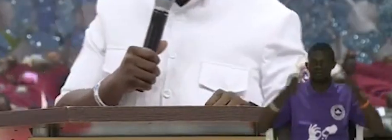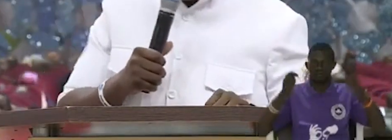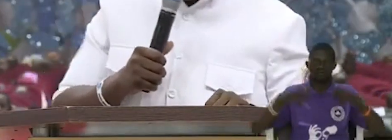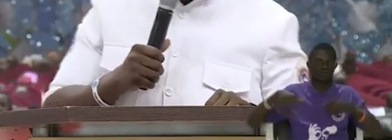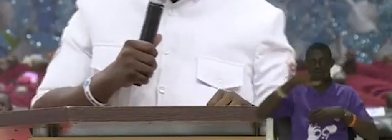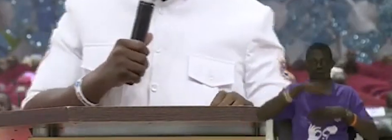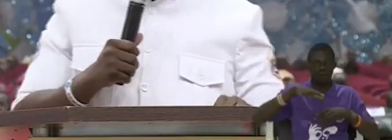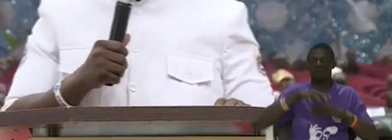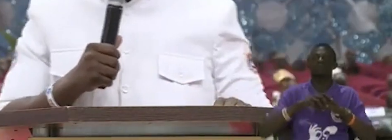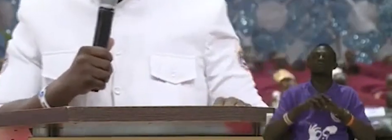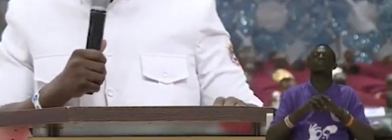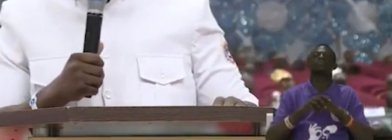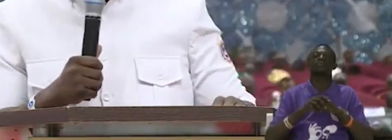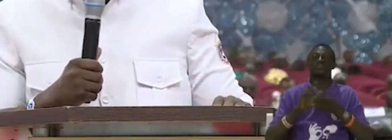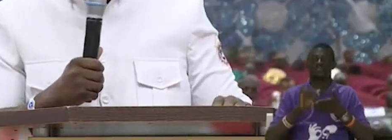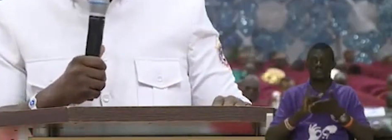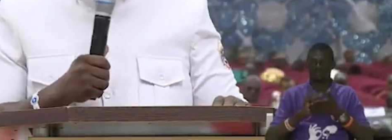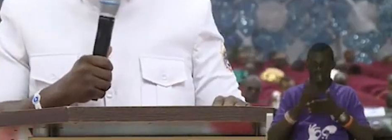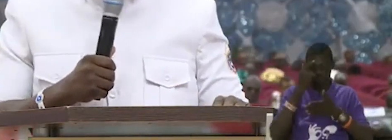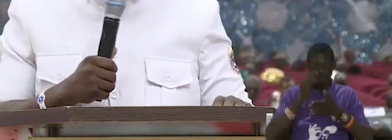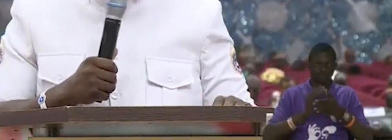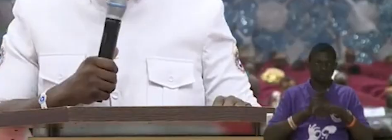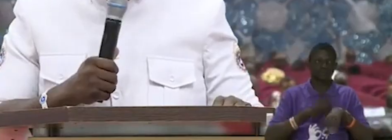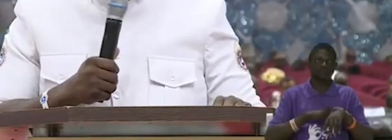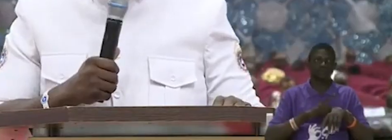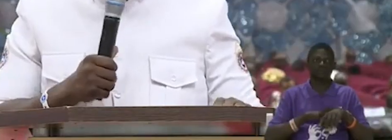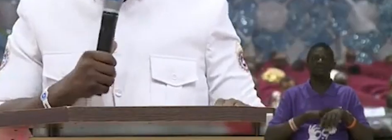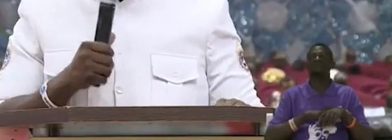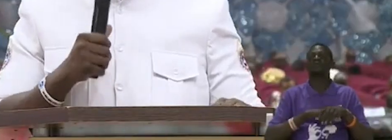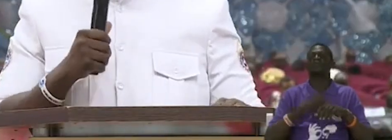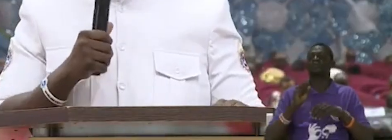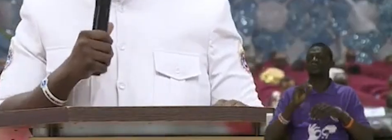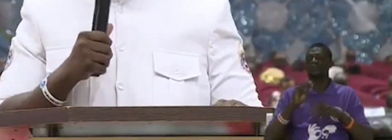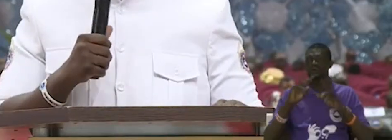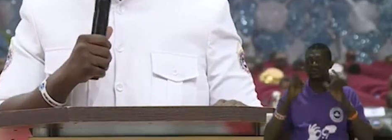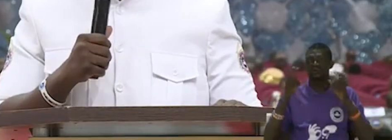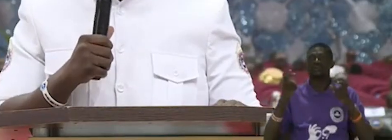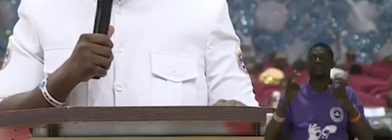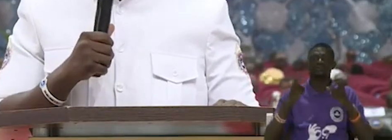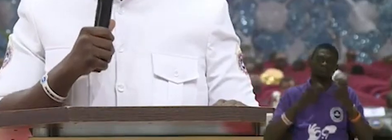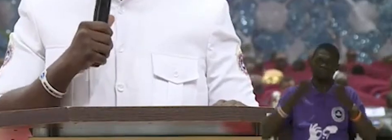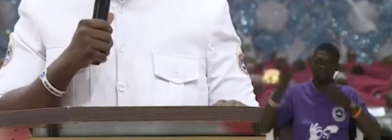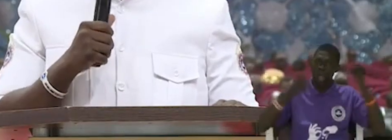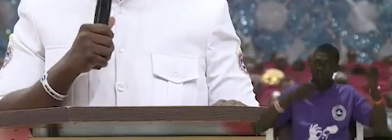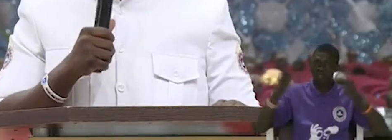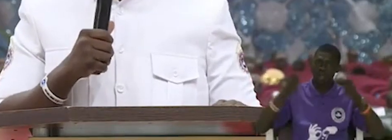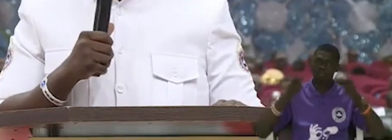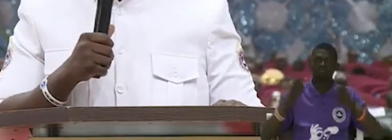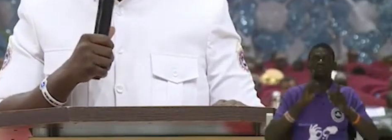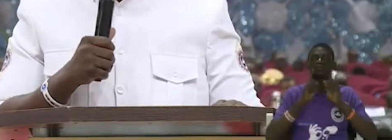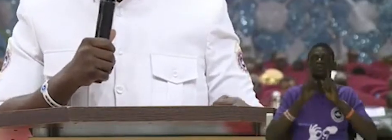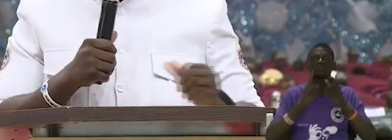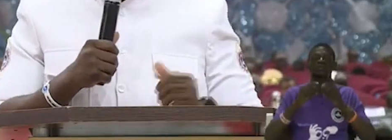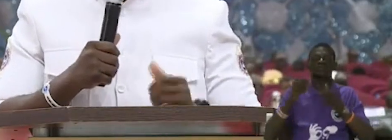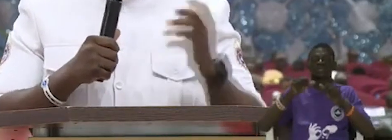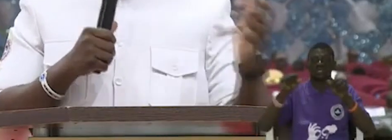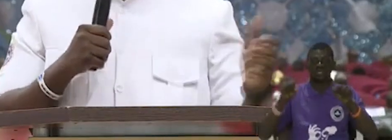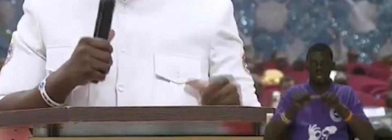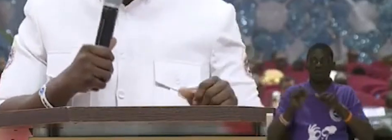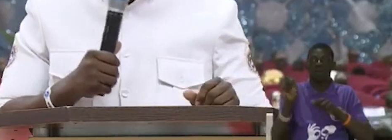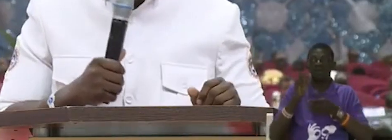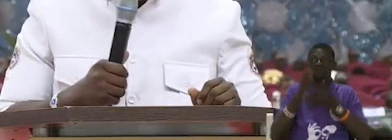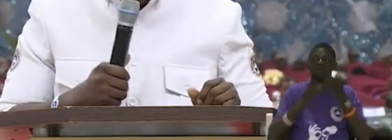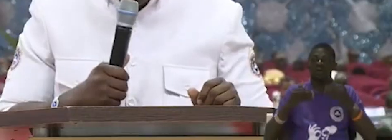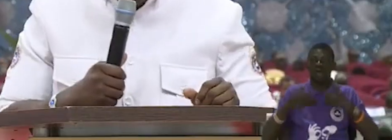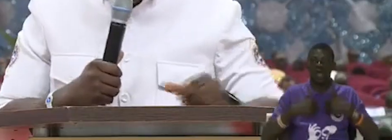picking, because I'm on time. So if you're talking about dominion, we're talking about an area where someone